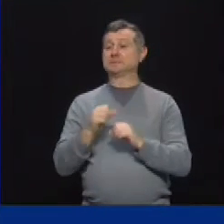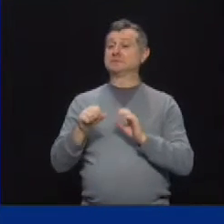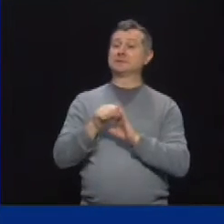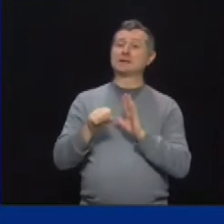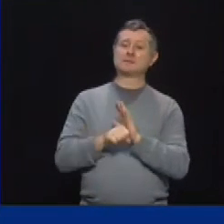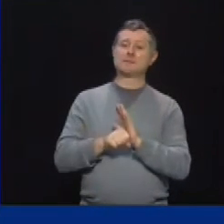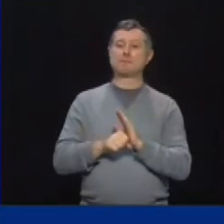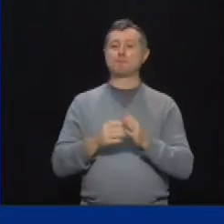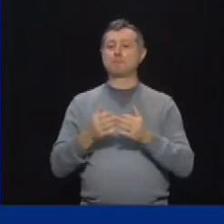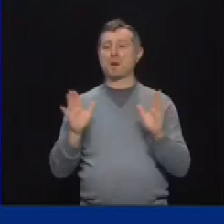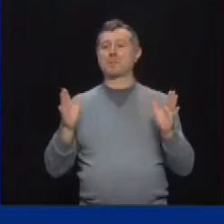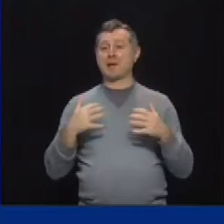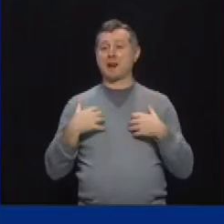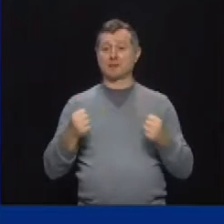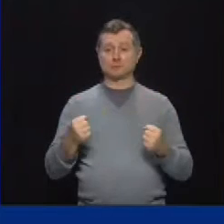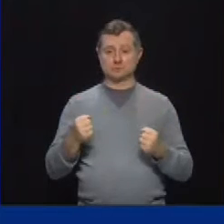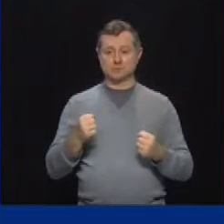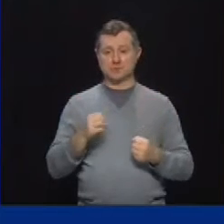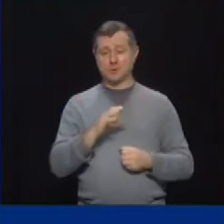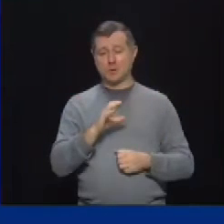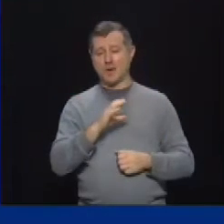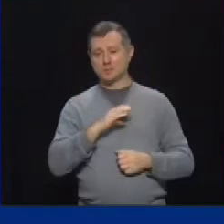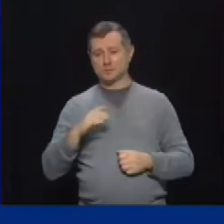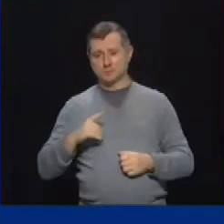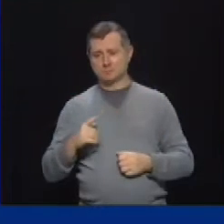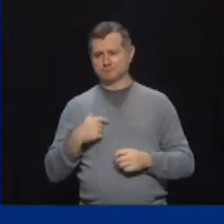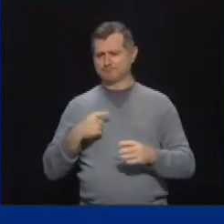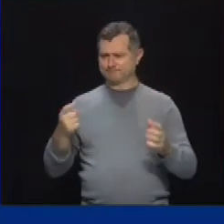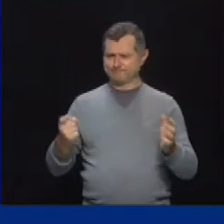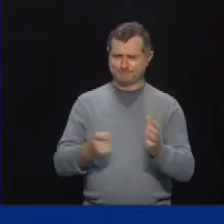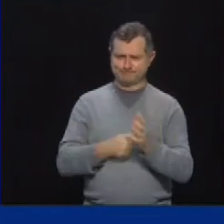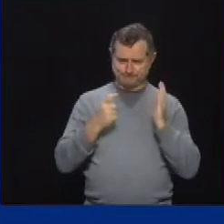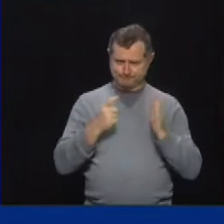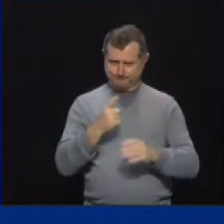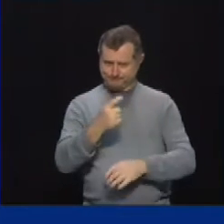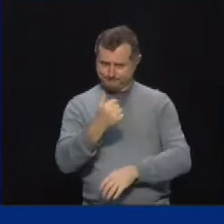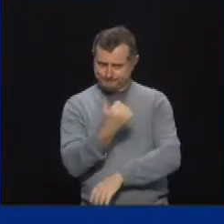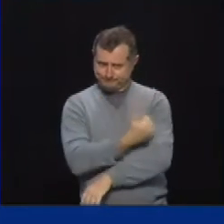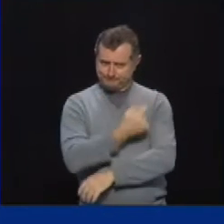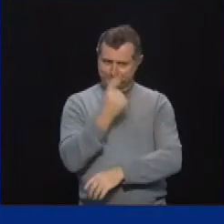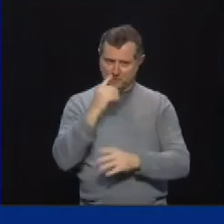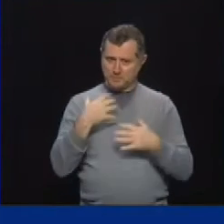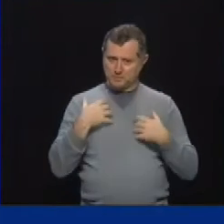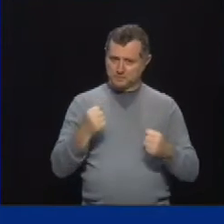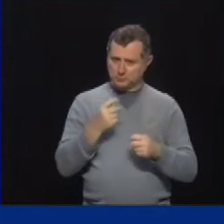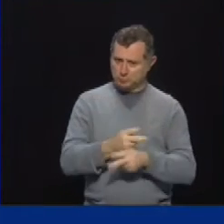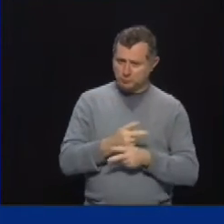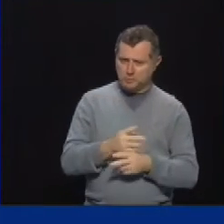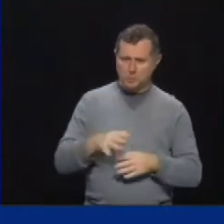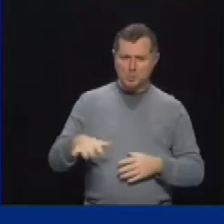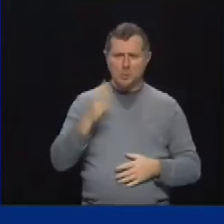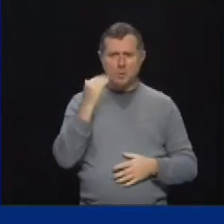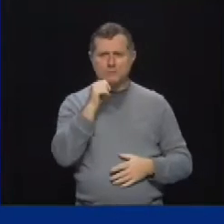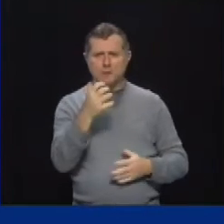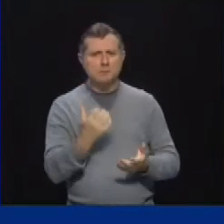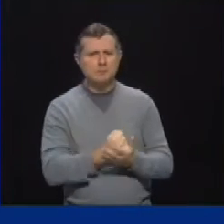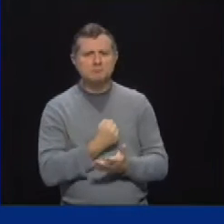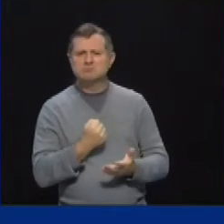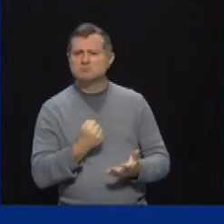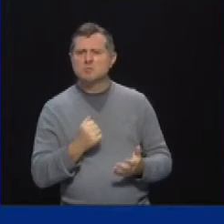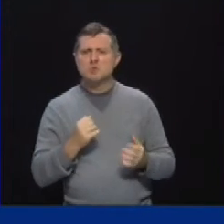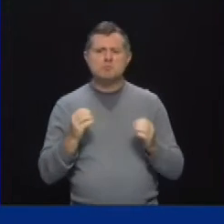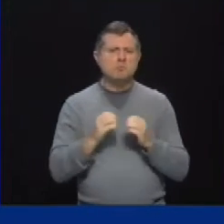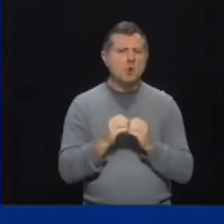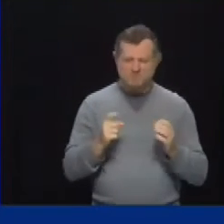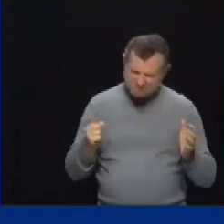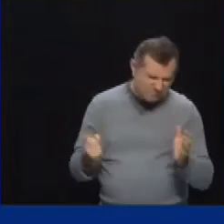those vaccine mandates for healthcare workers. I'm wondering why not use the Public Health Council for more mandates, like a statewide mask mandate reimposed